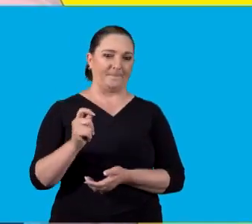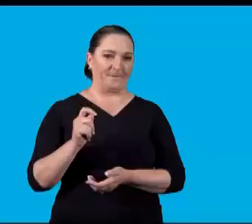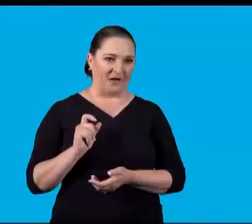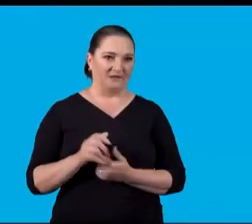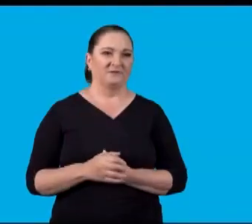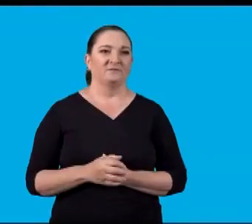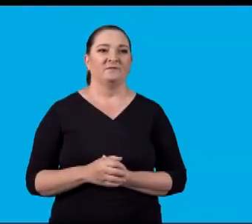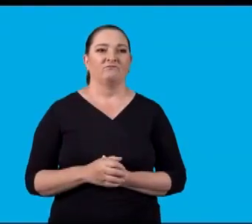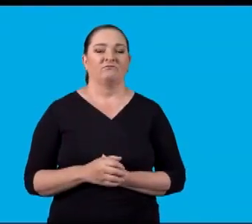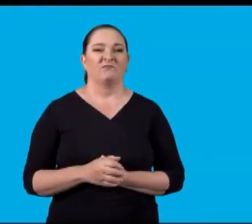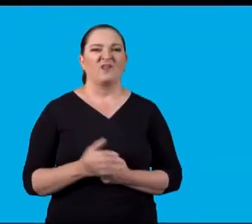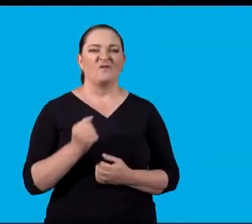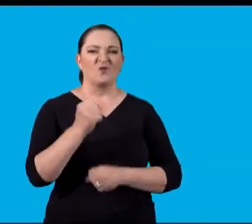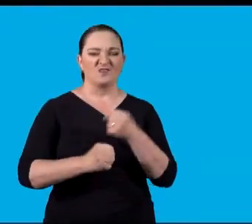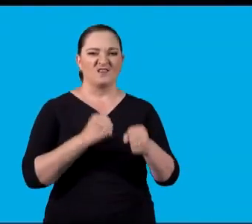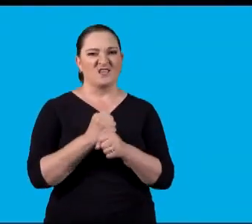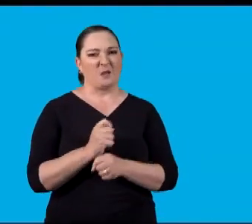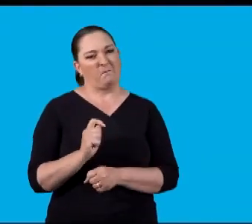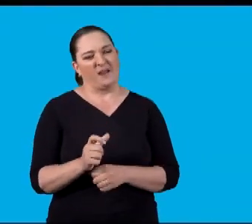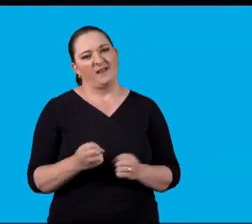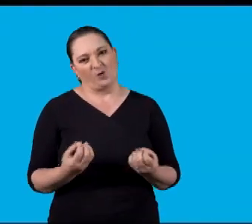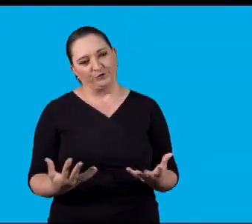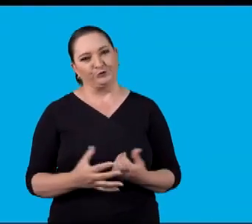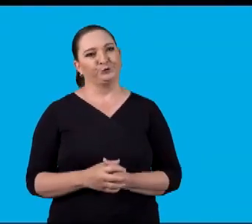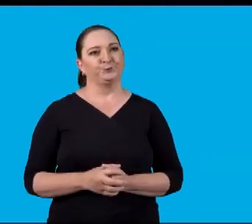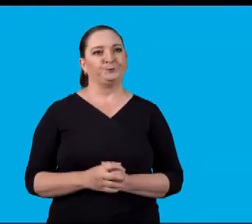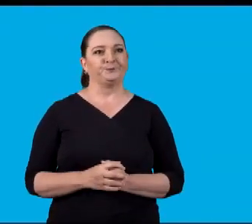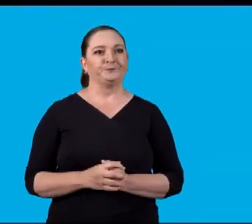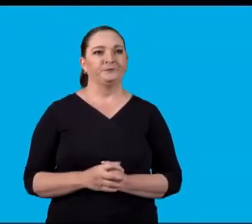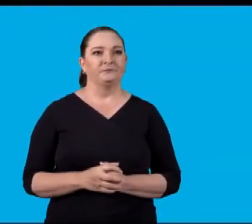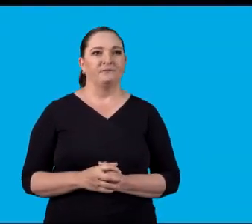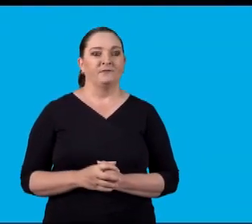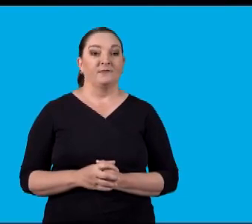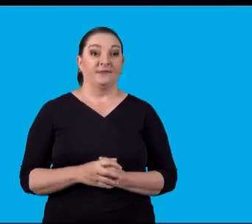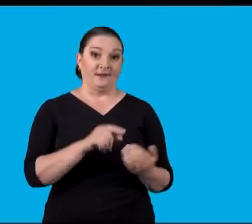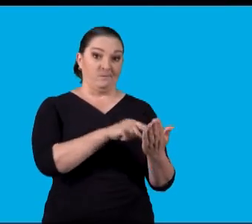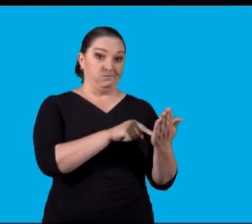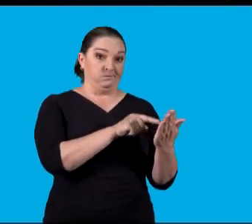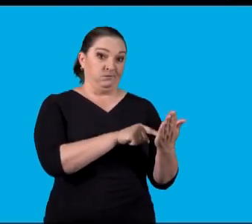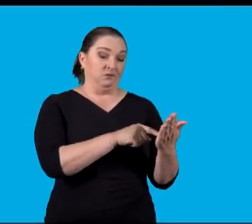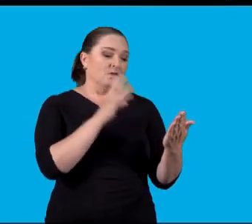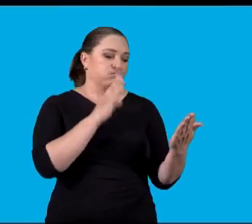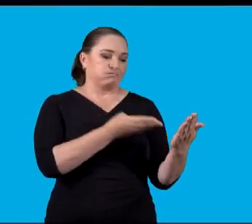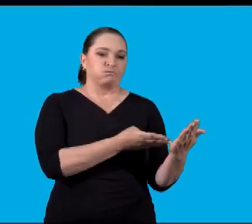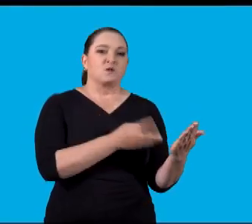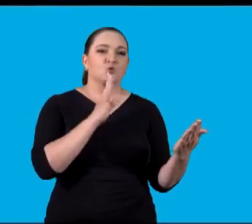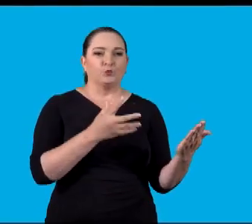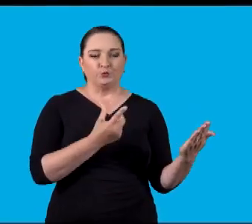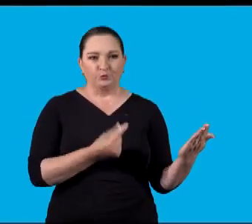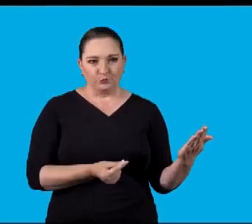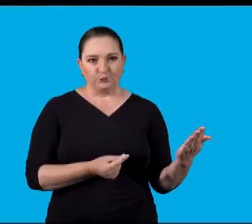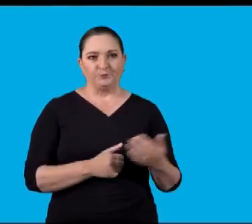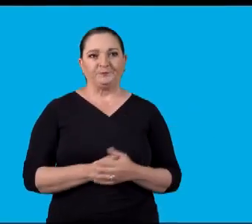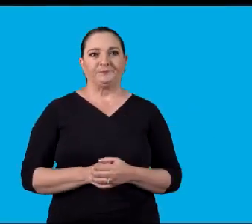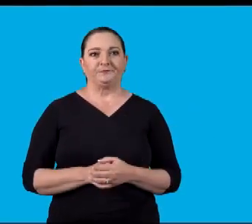right, so we want to know the taxation paid for the year. We have a calculation that we're going to